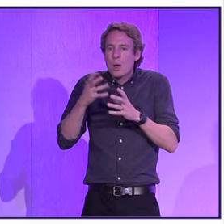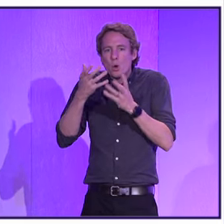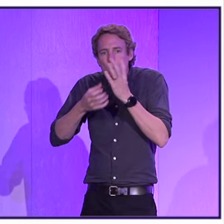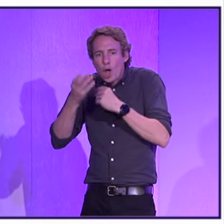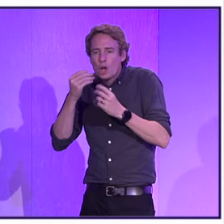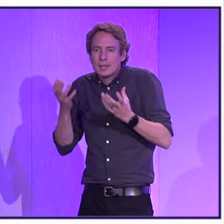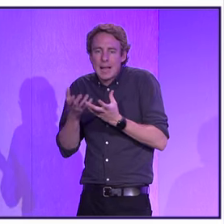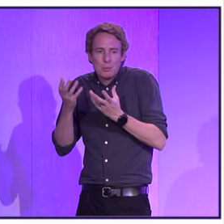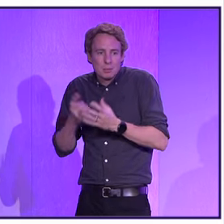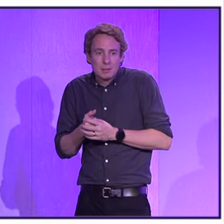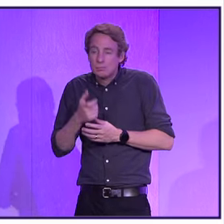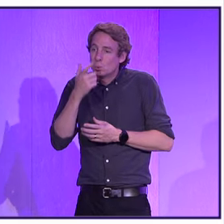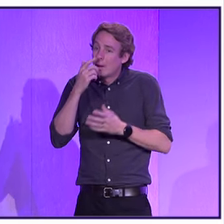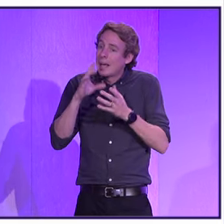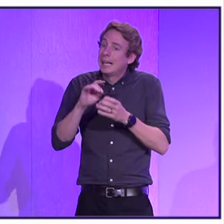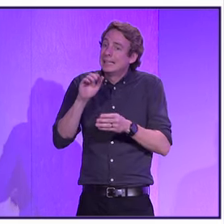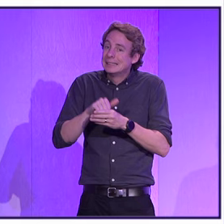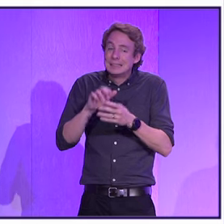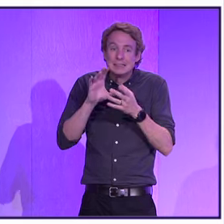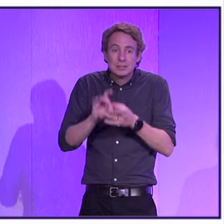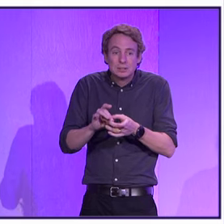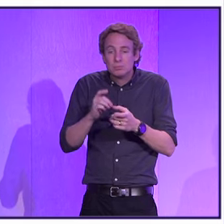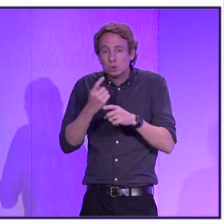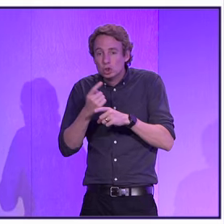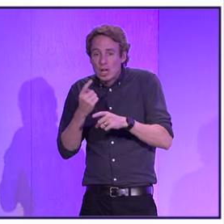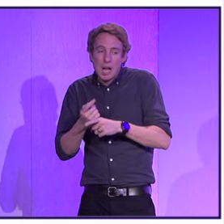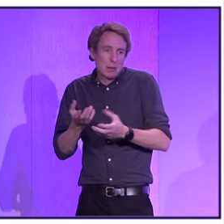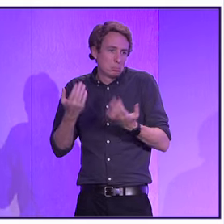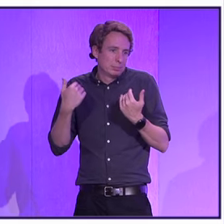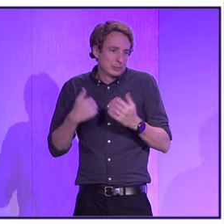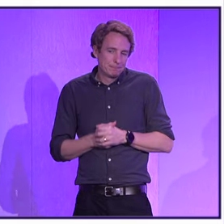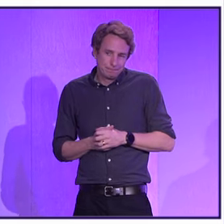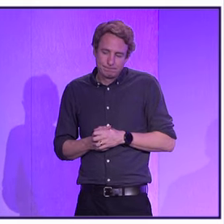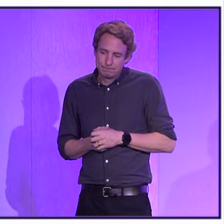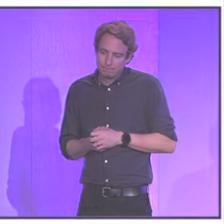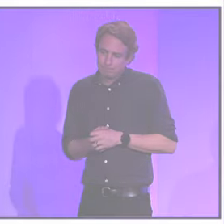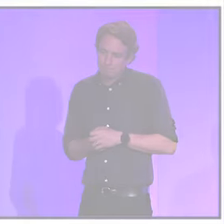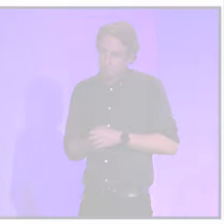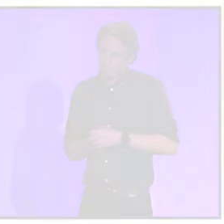teams, then you can get in touch with me via LinkedIn. I'd love to have a chat, but thank you very much.